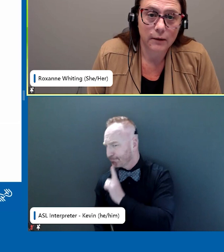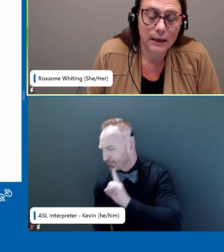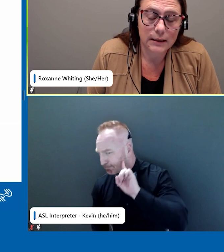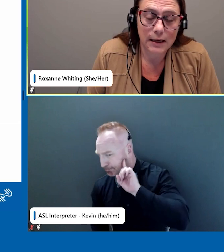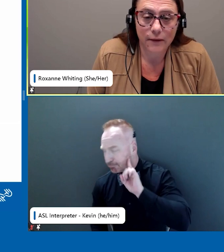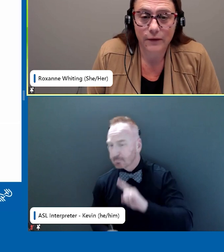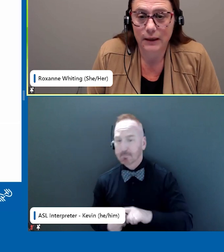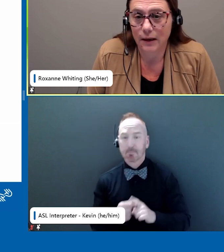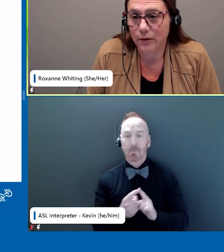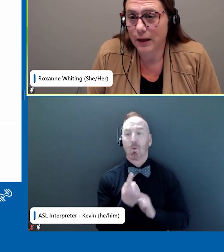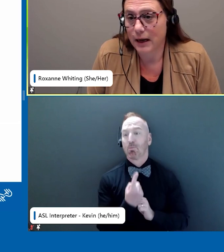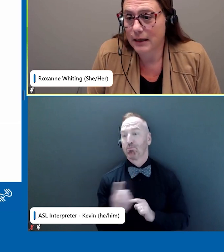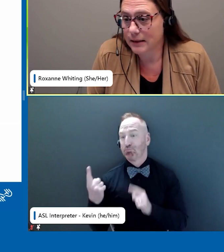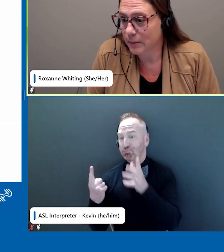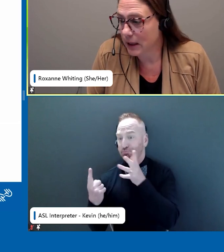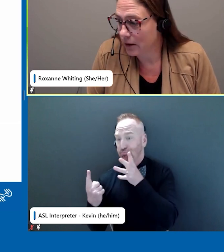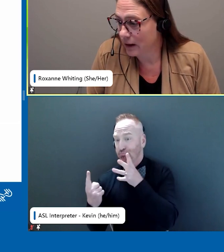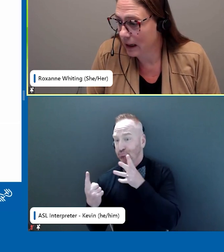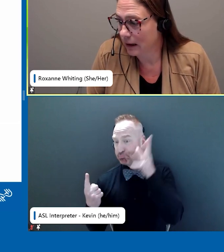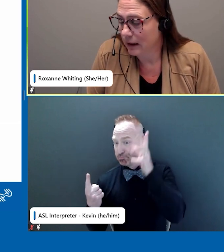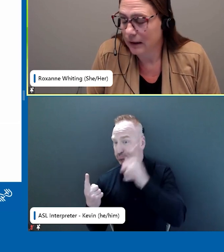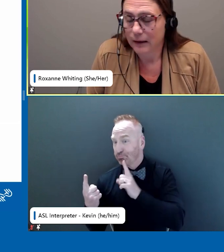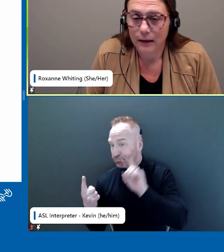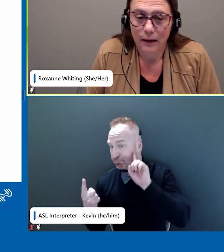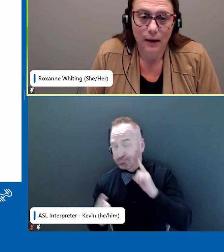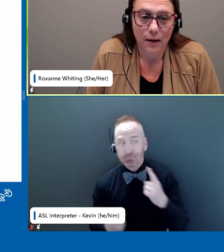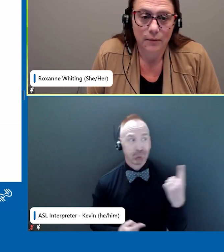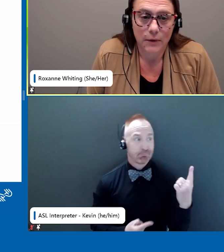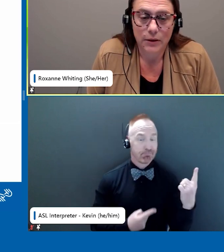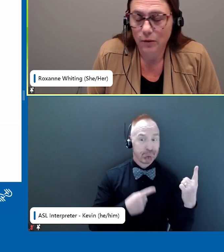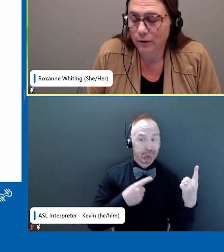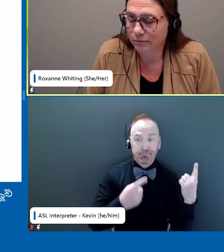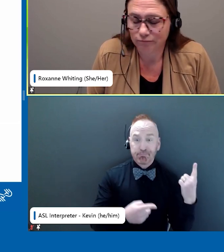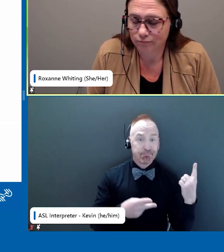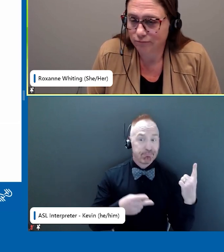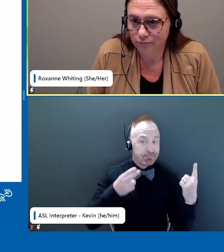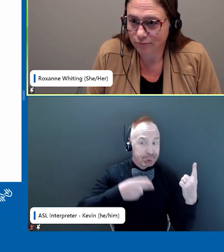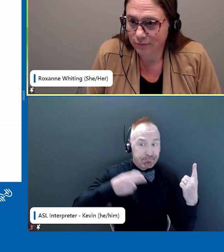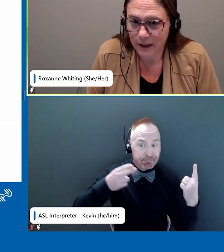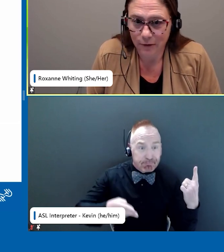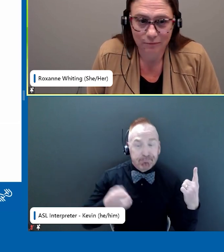one parent that's deaf and the other that has some hearing. There's a whole,